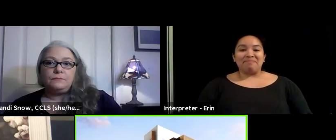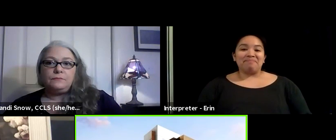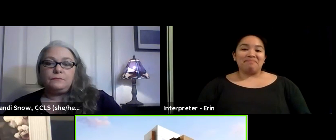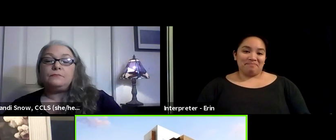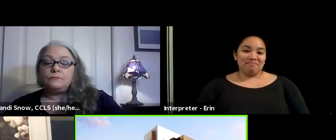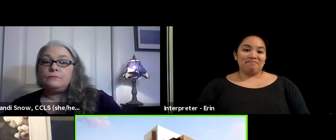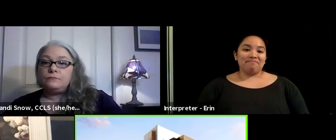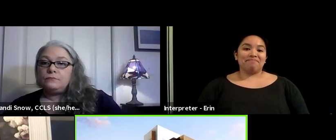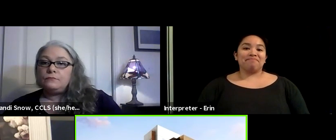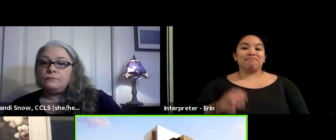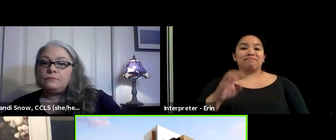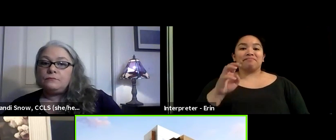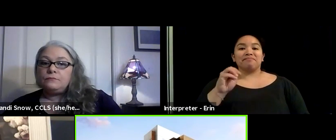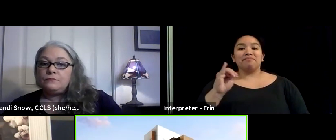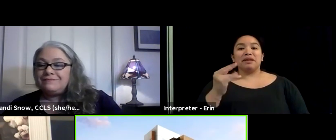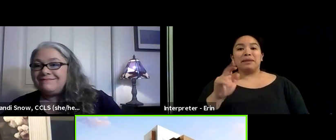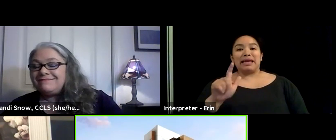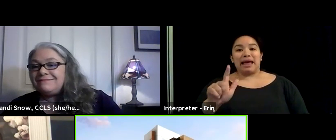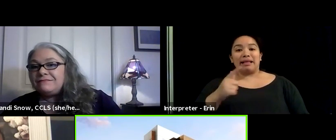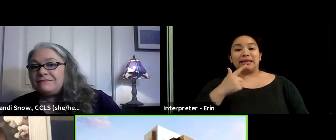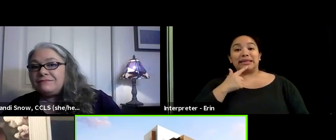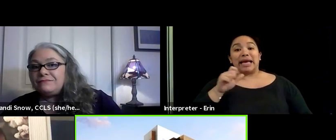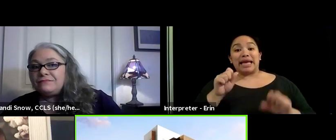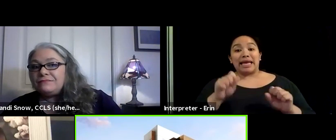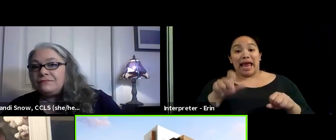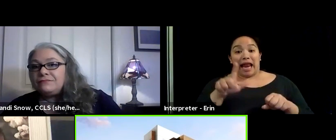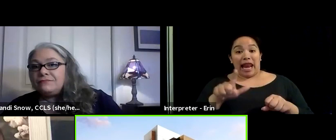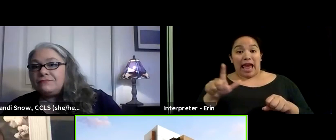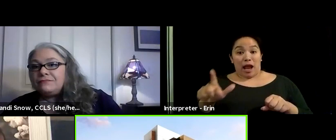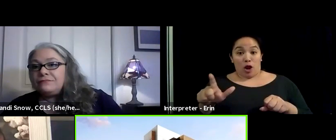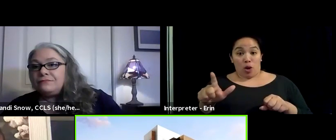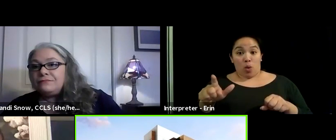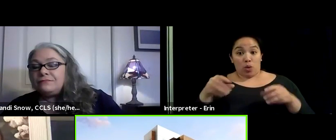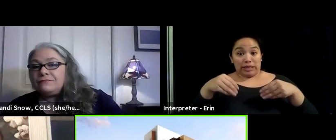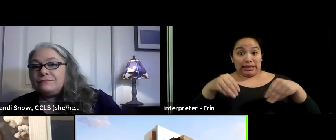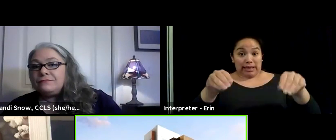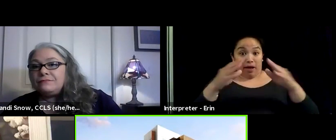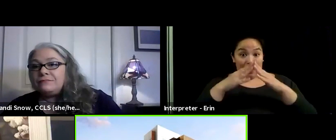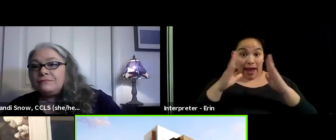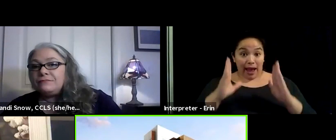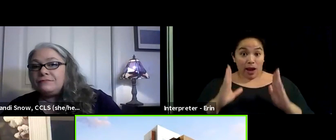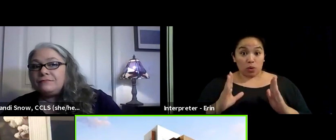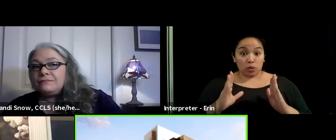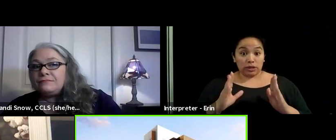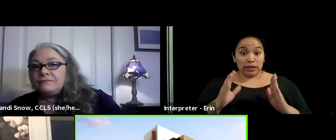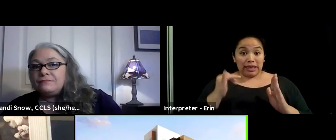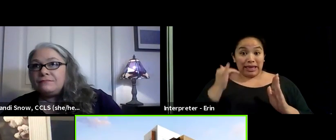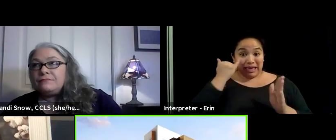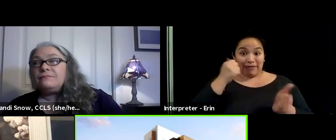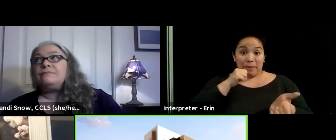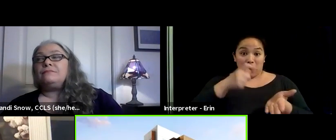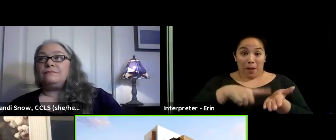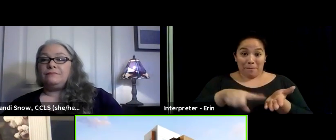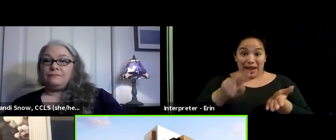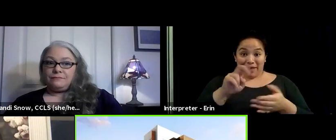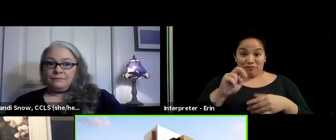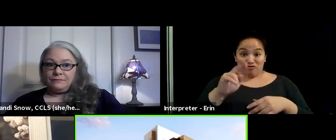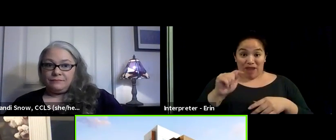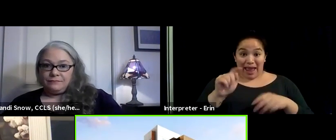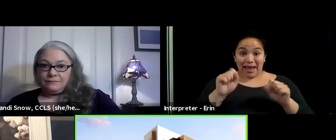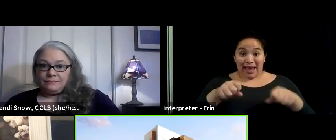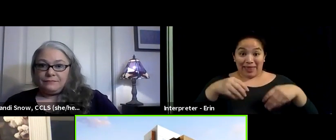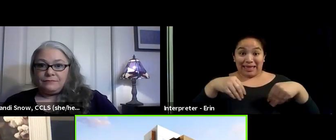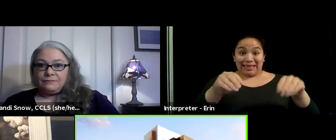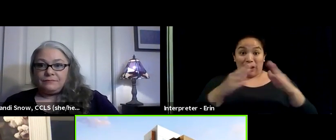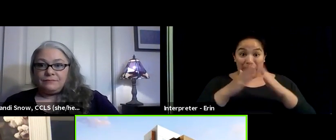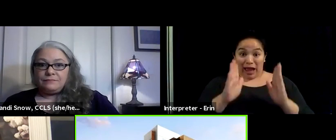Another question, can a landlord choose to sell the house if you're not paying the rent and force you